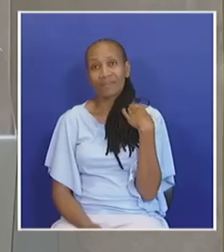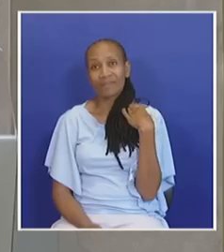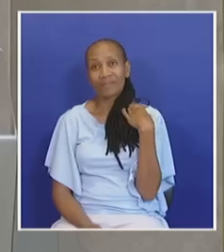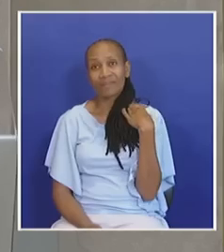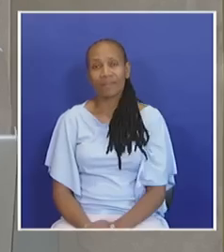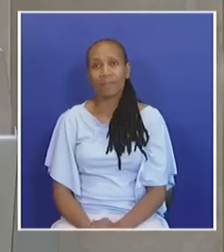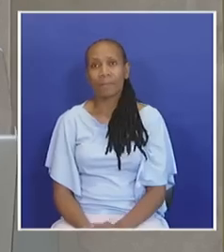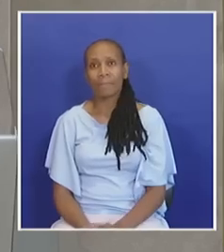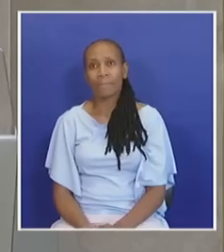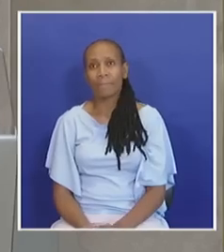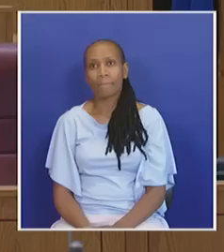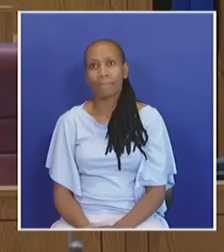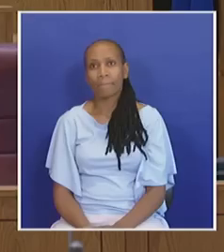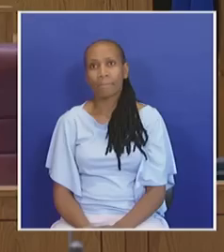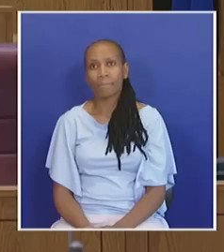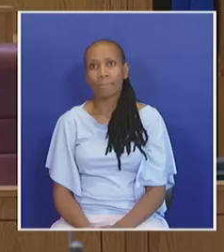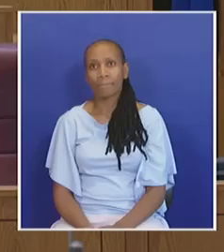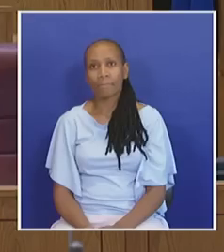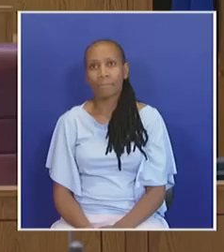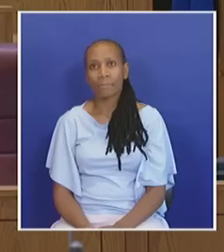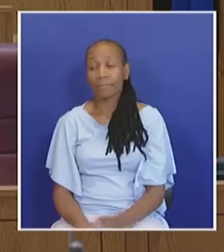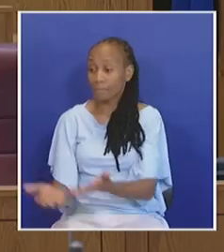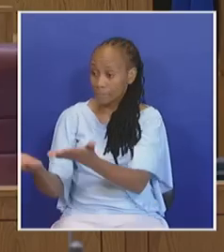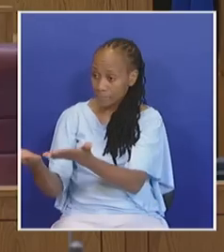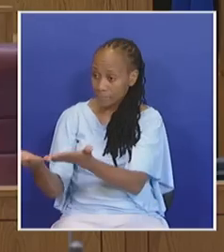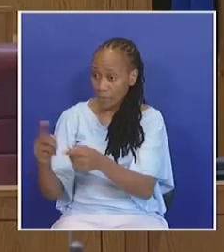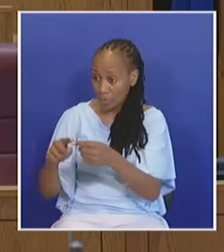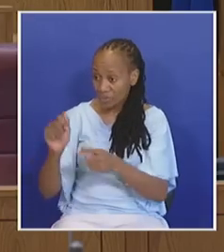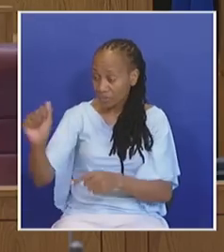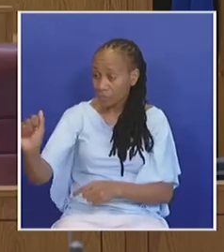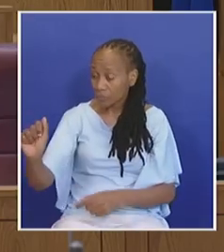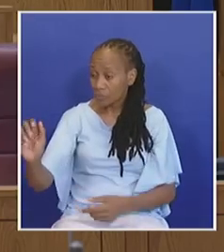Oh, I did not see you on the floor, ma'am. Yes. Are you on a point of order?